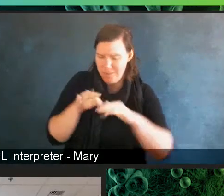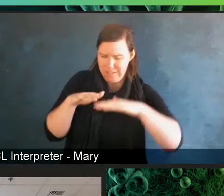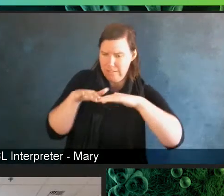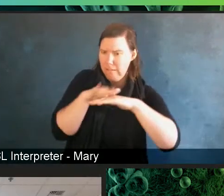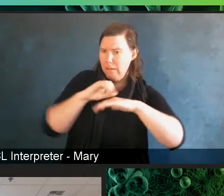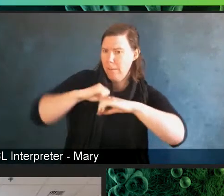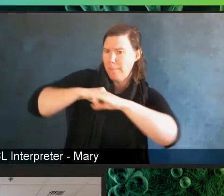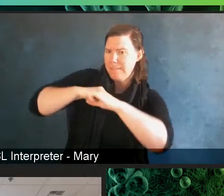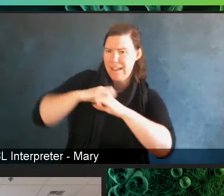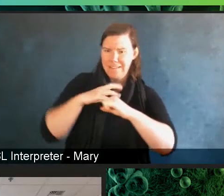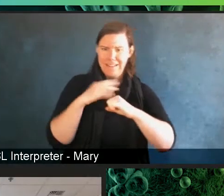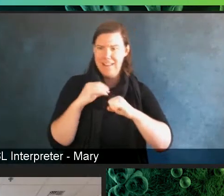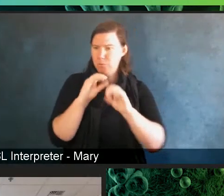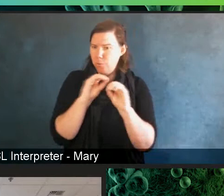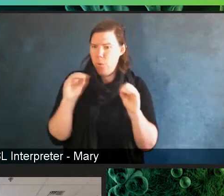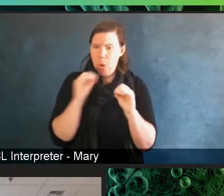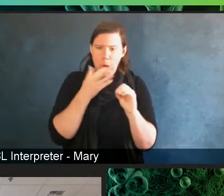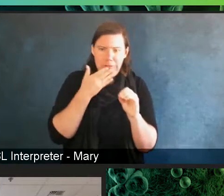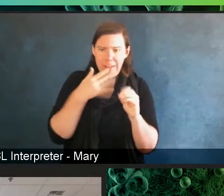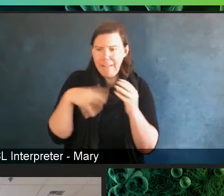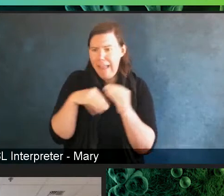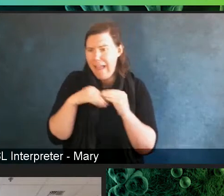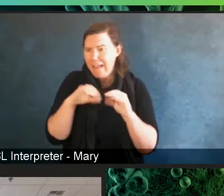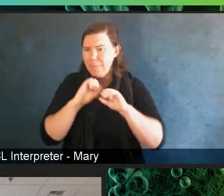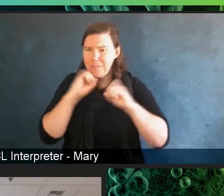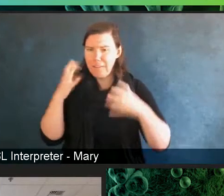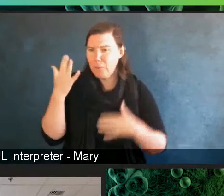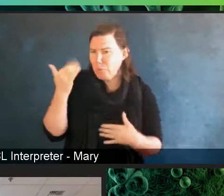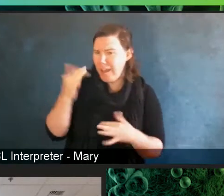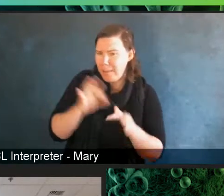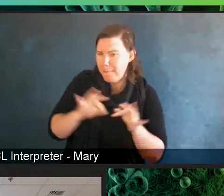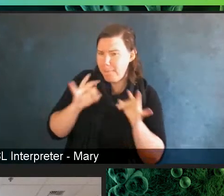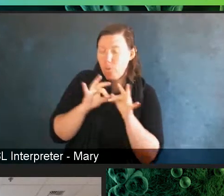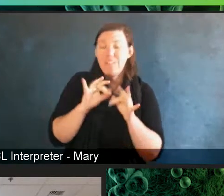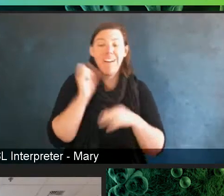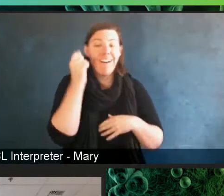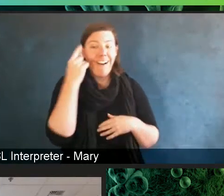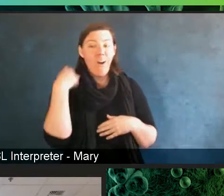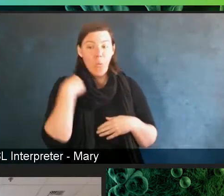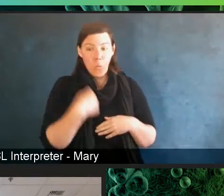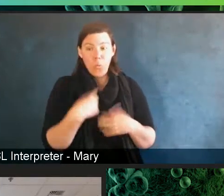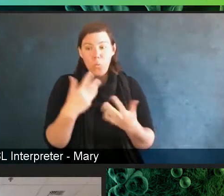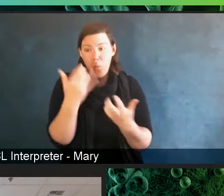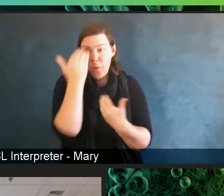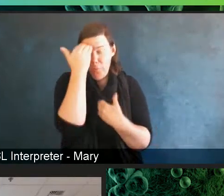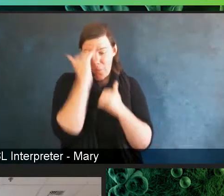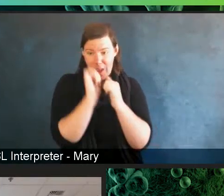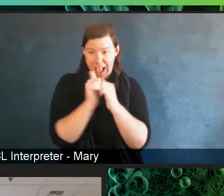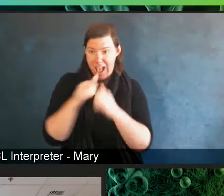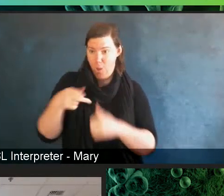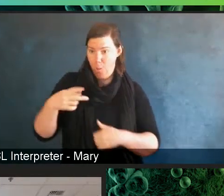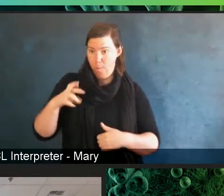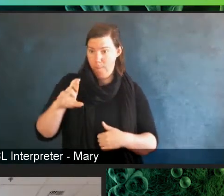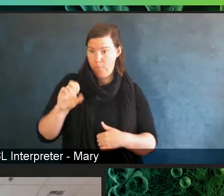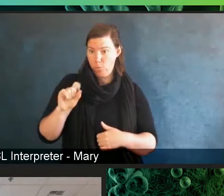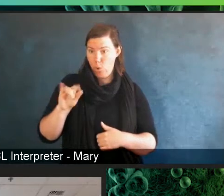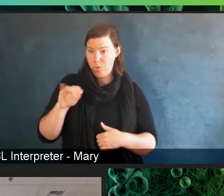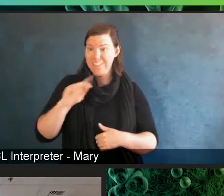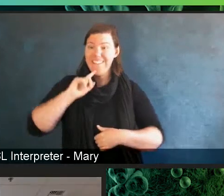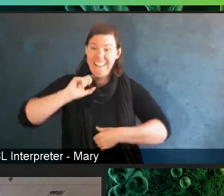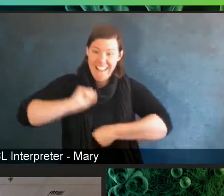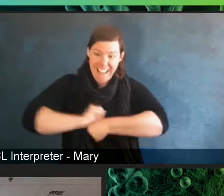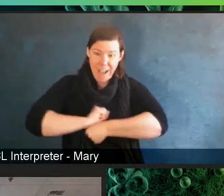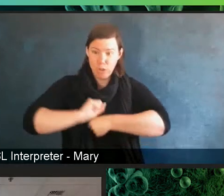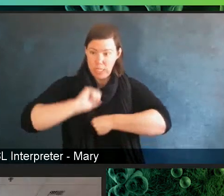look, that gives us a lot of clues about how they look. I mean, about how they work. And then when we know how